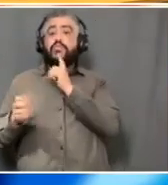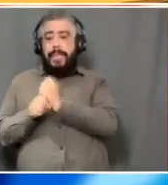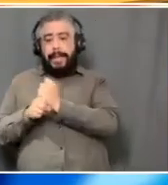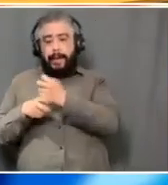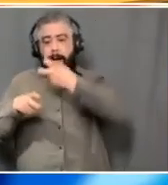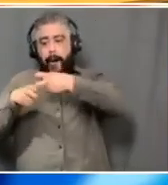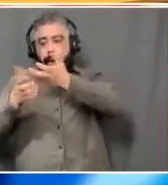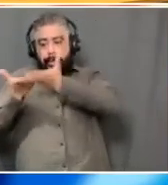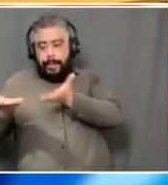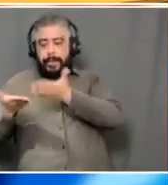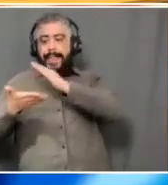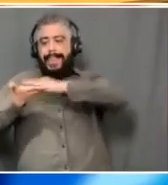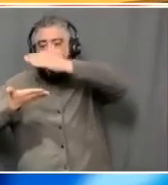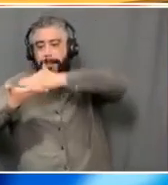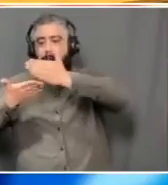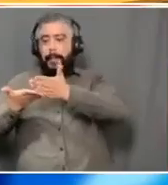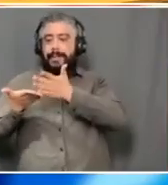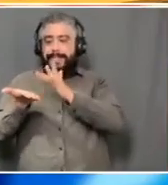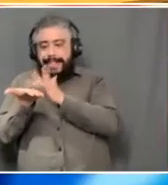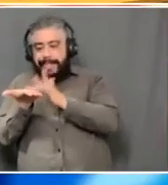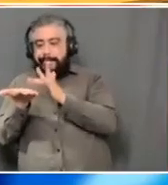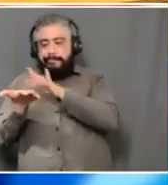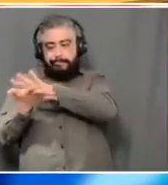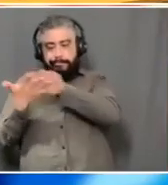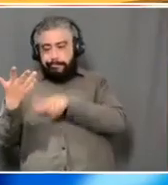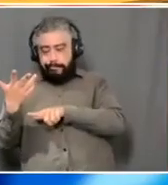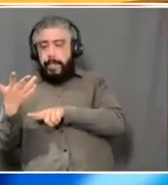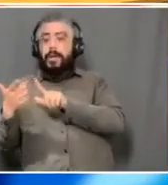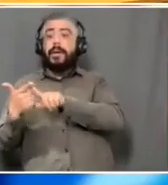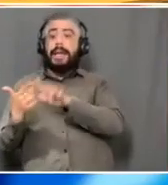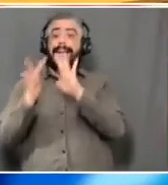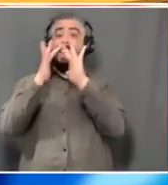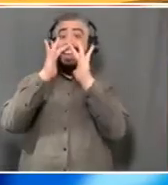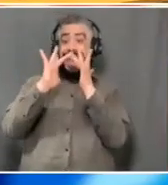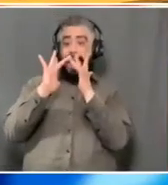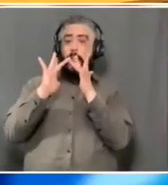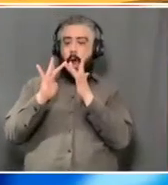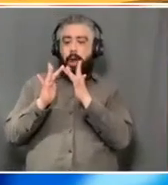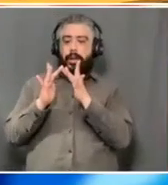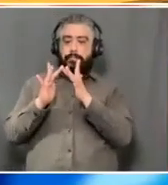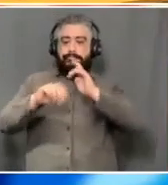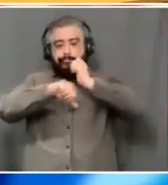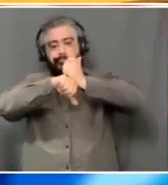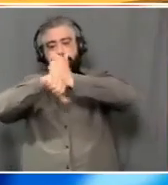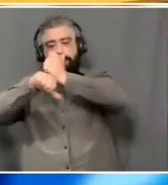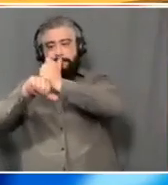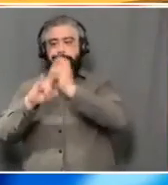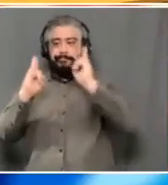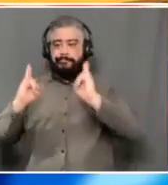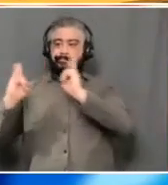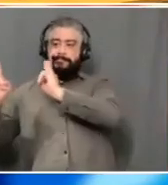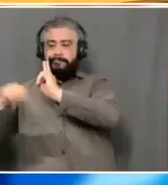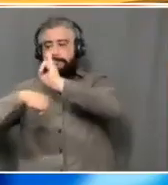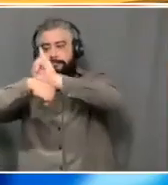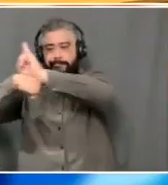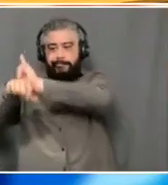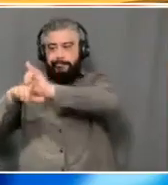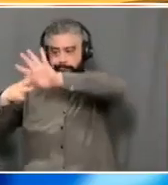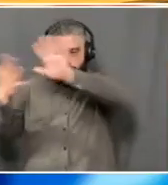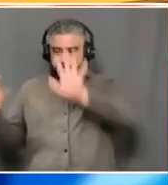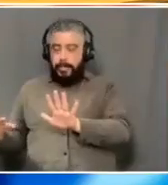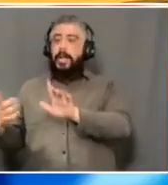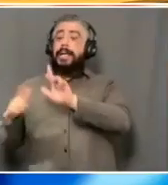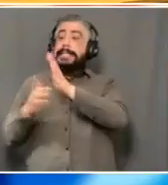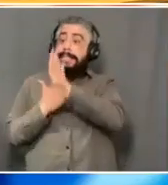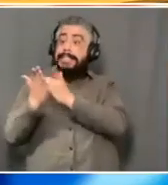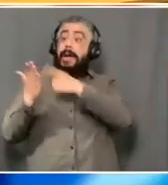about laptops, iPads, et cetera. Network infrastructure, which actually some of it is